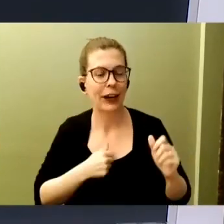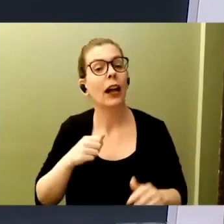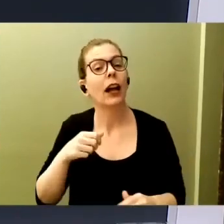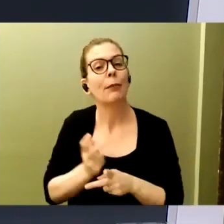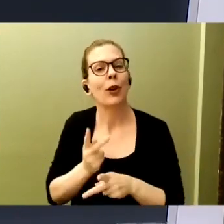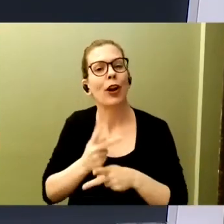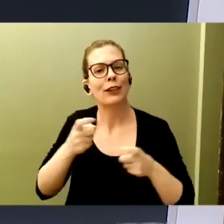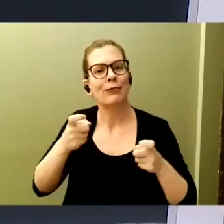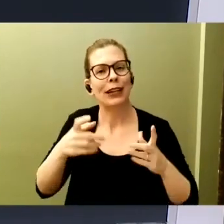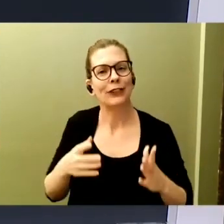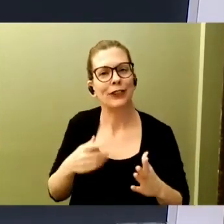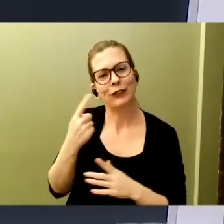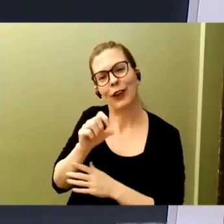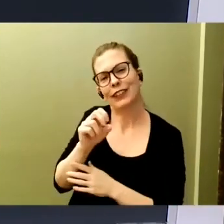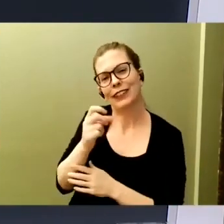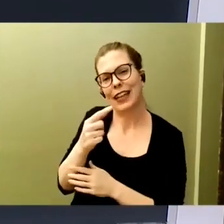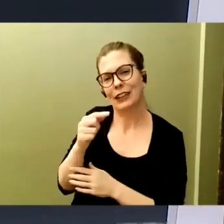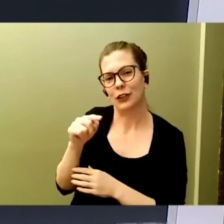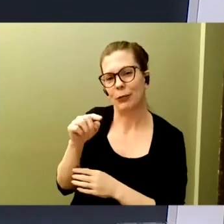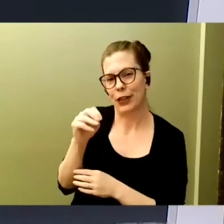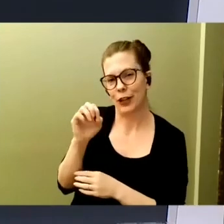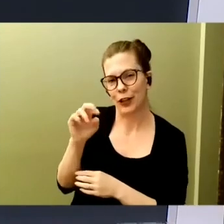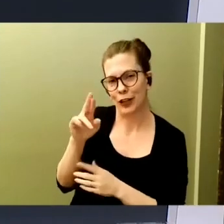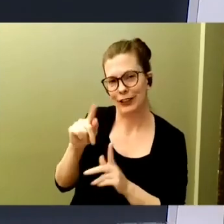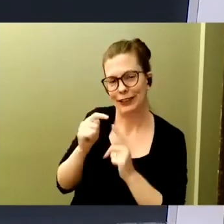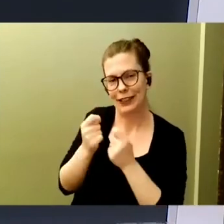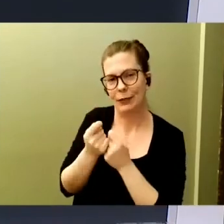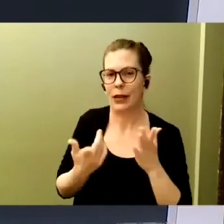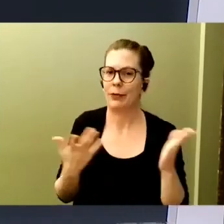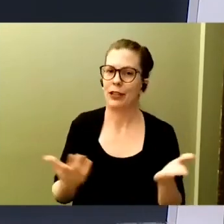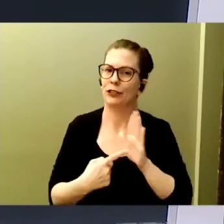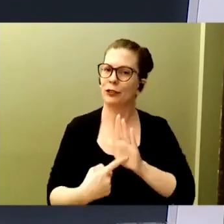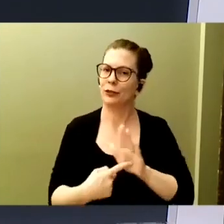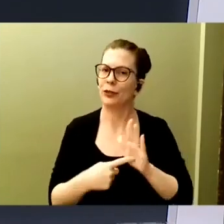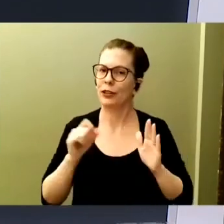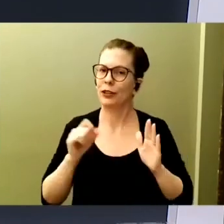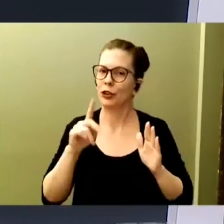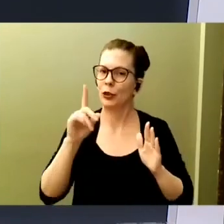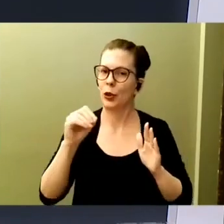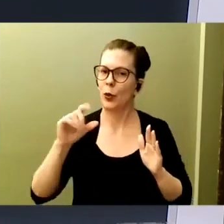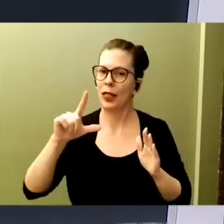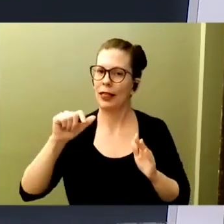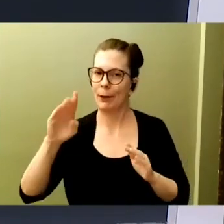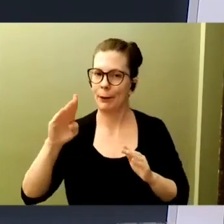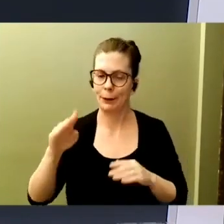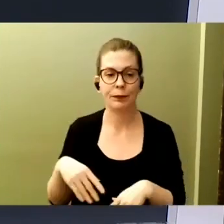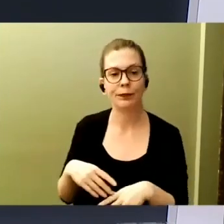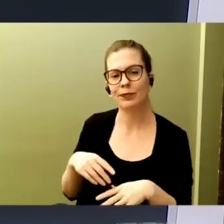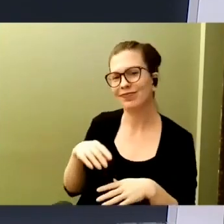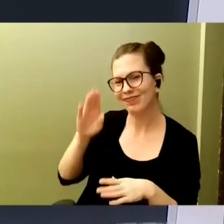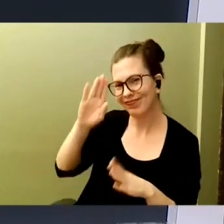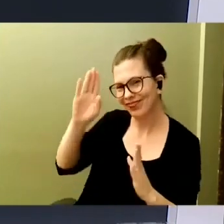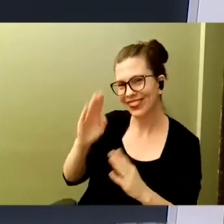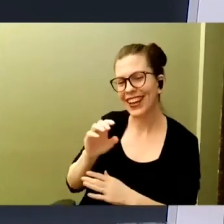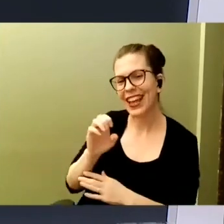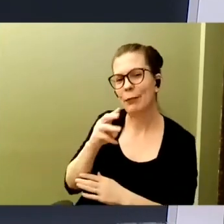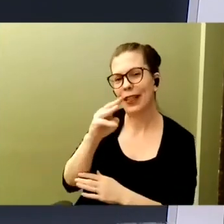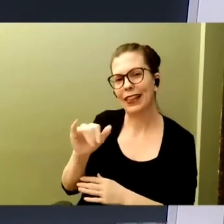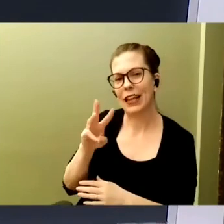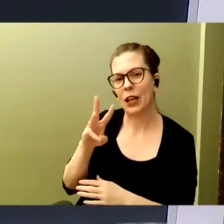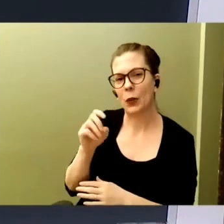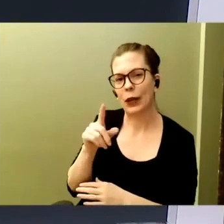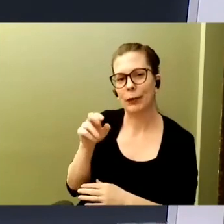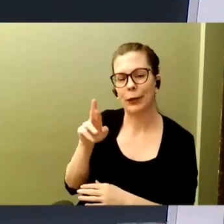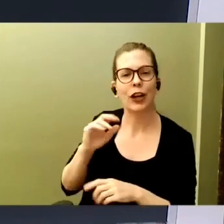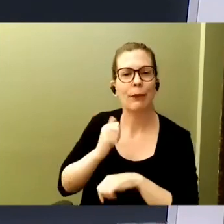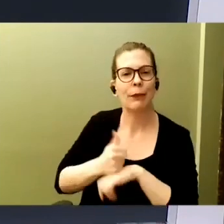team, and I'm representing SageMaker Studio Lab. Awesome. Welcome. And hey folks, Emily Weber, MLSA based in Chicago, and